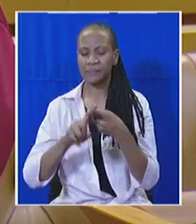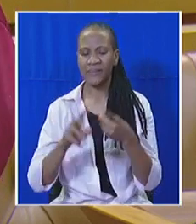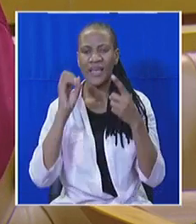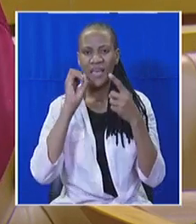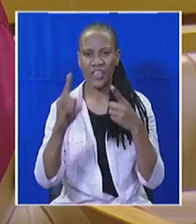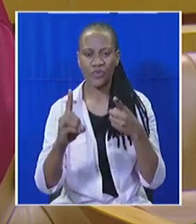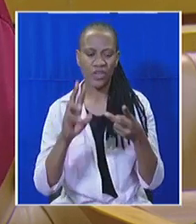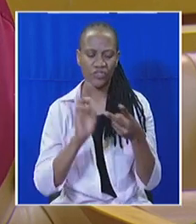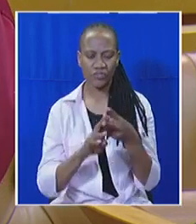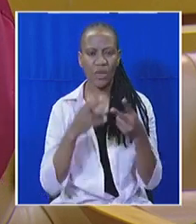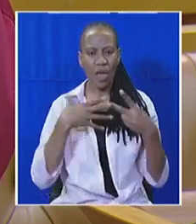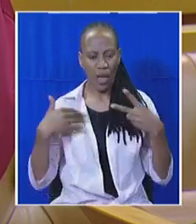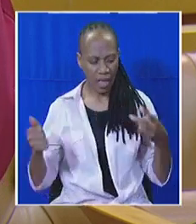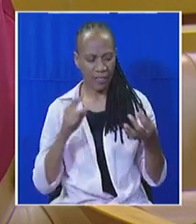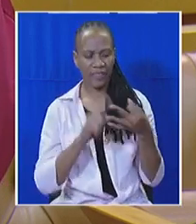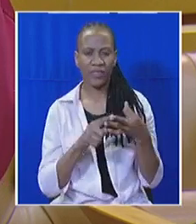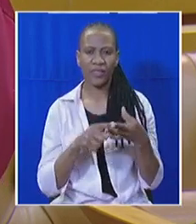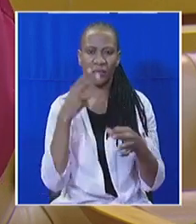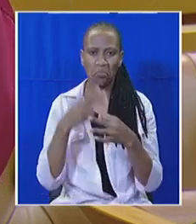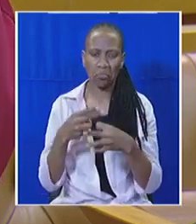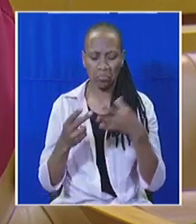and sanitation. Stop